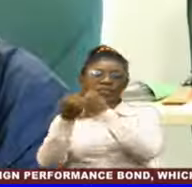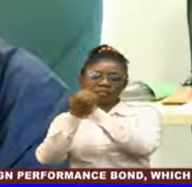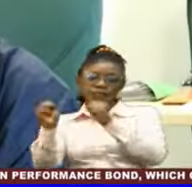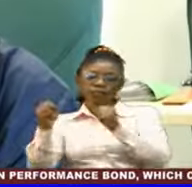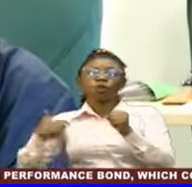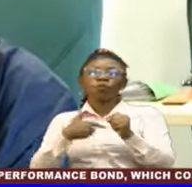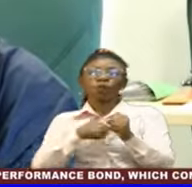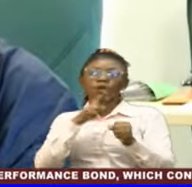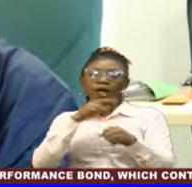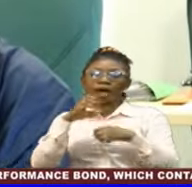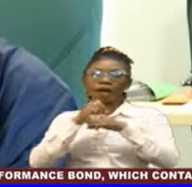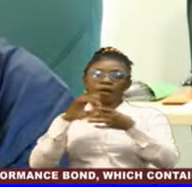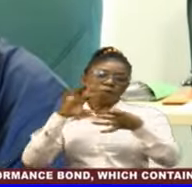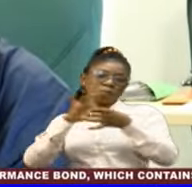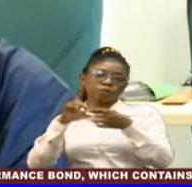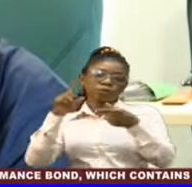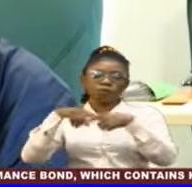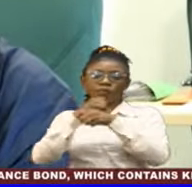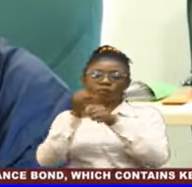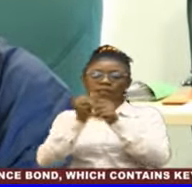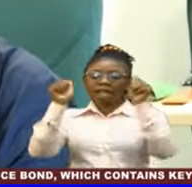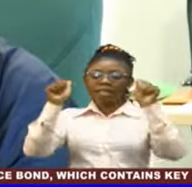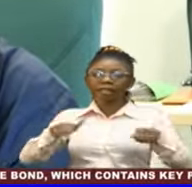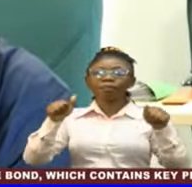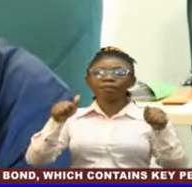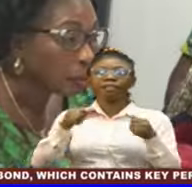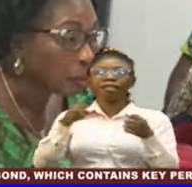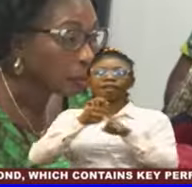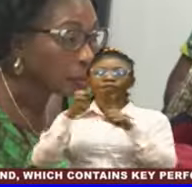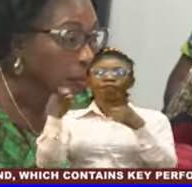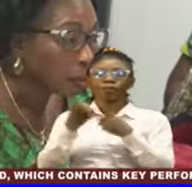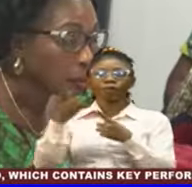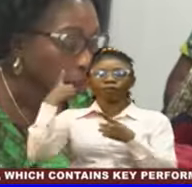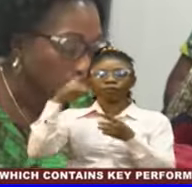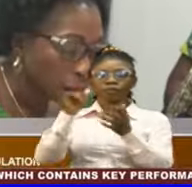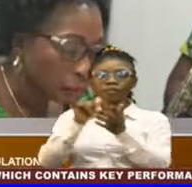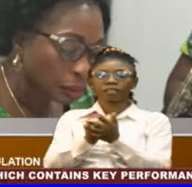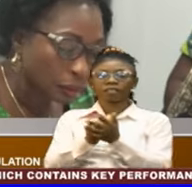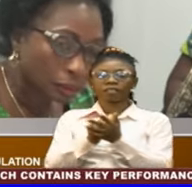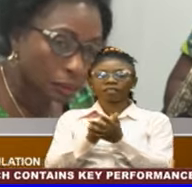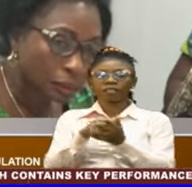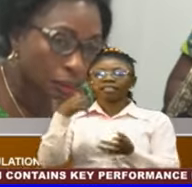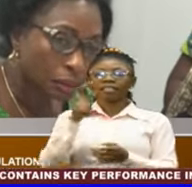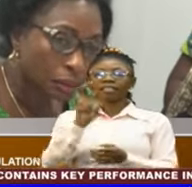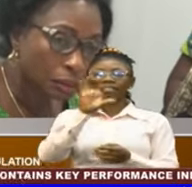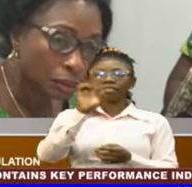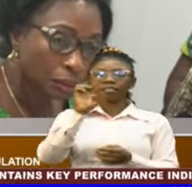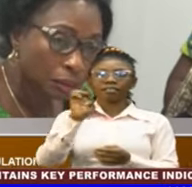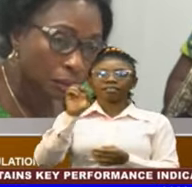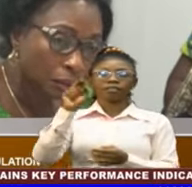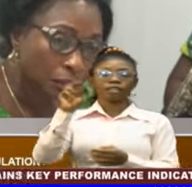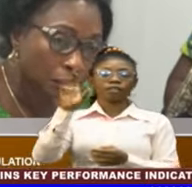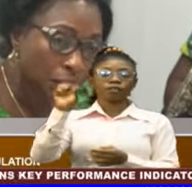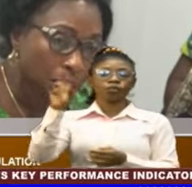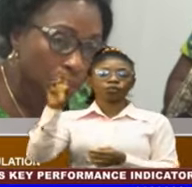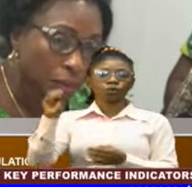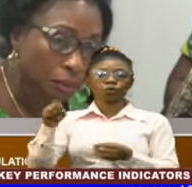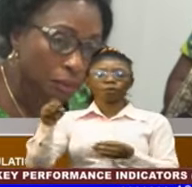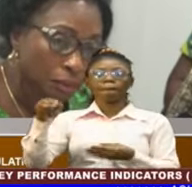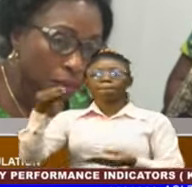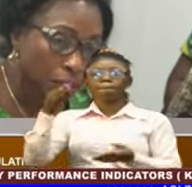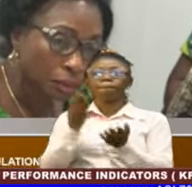to creating an enabling environment for the aviation industry. The census budget and census